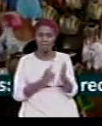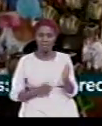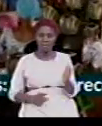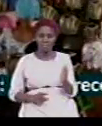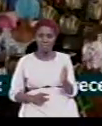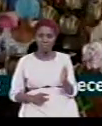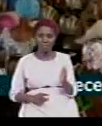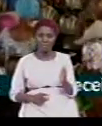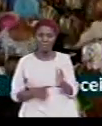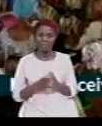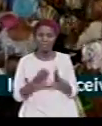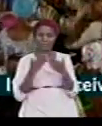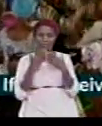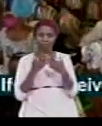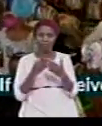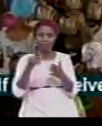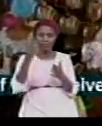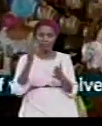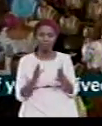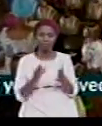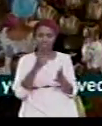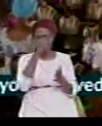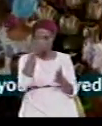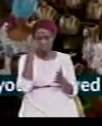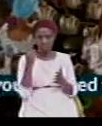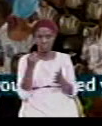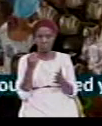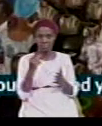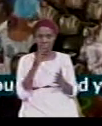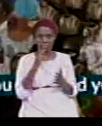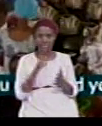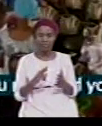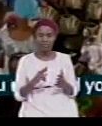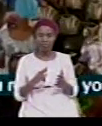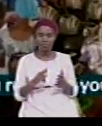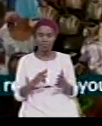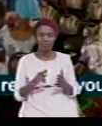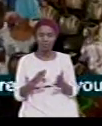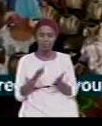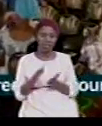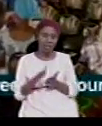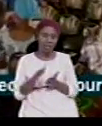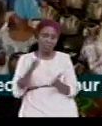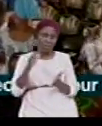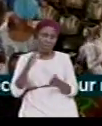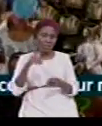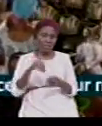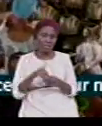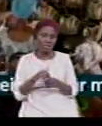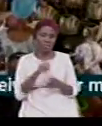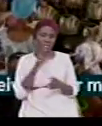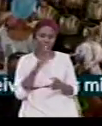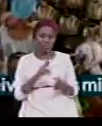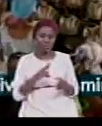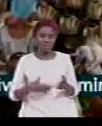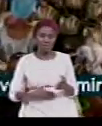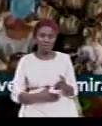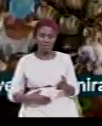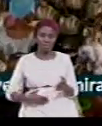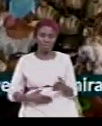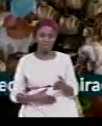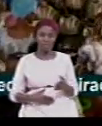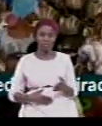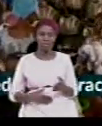thanking God because abnormal swelling in my abdomen, says she had that for some